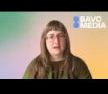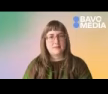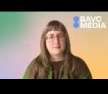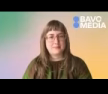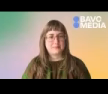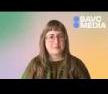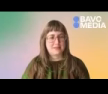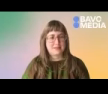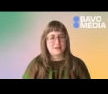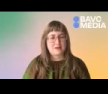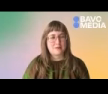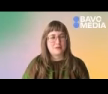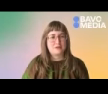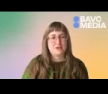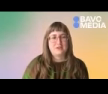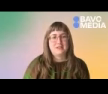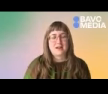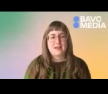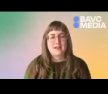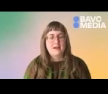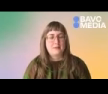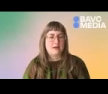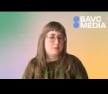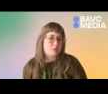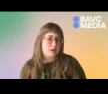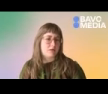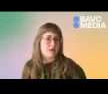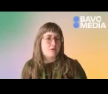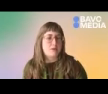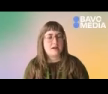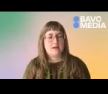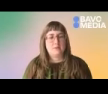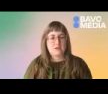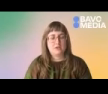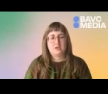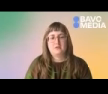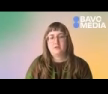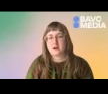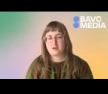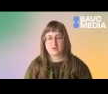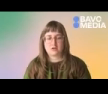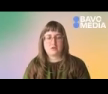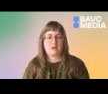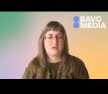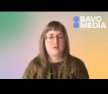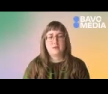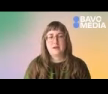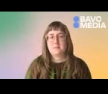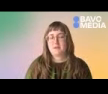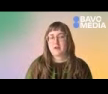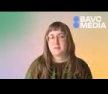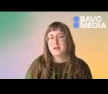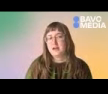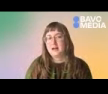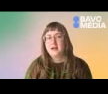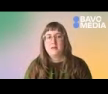Great. Thank you, Avril, for sharing the slide. My name is Brittany Rayom. I am the Associate Director of Artist Development